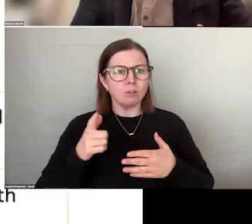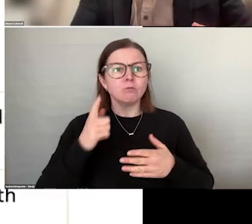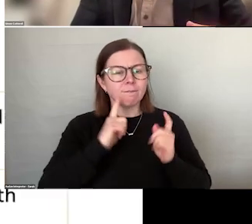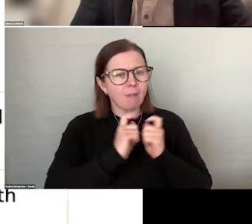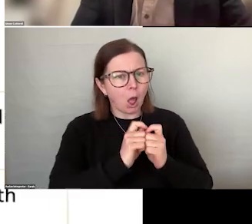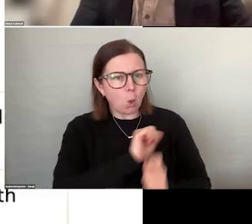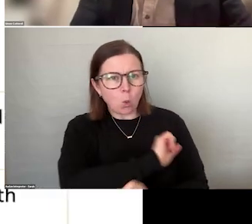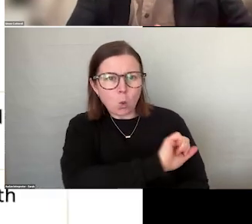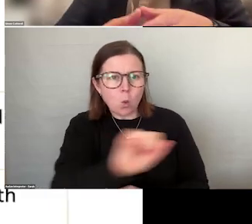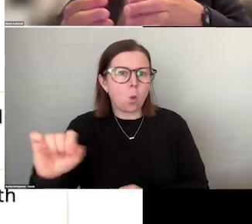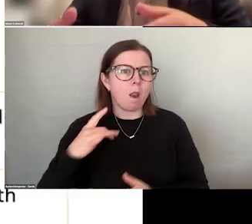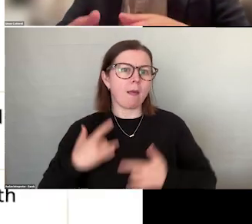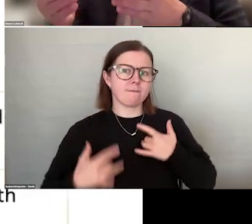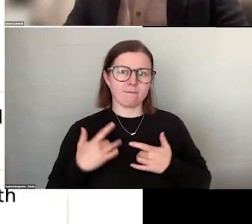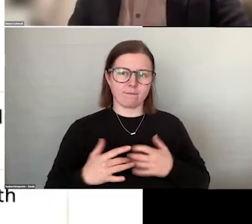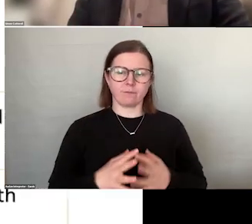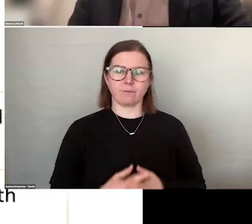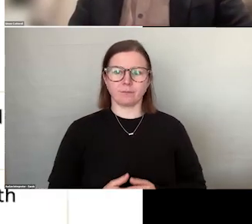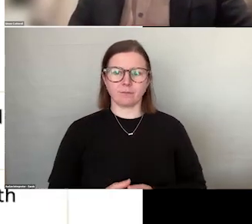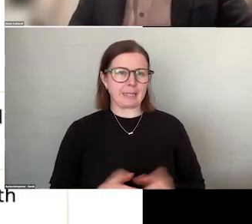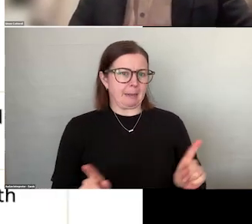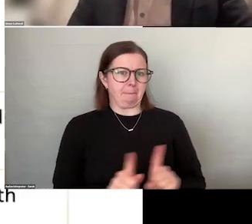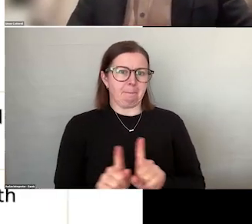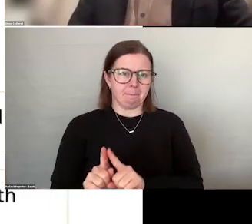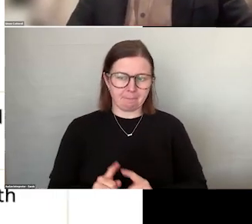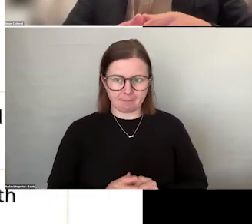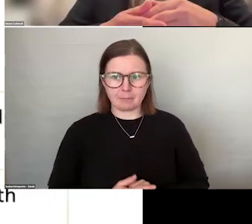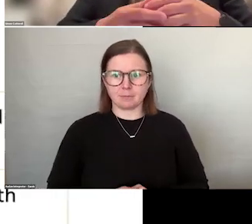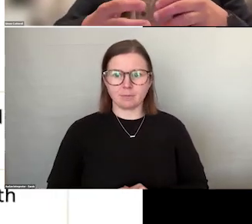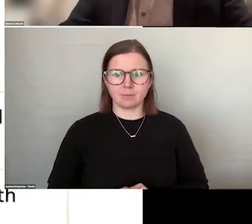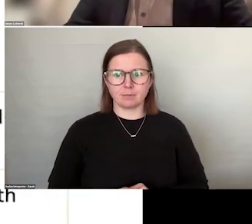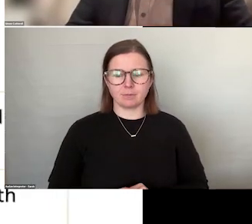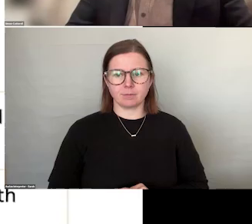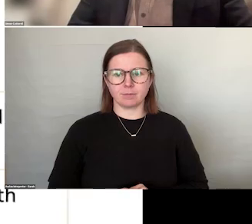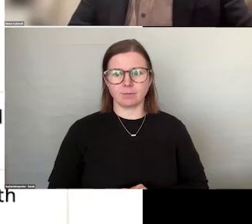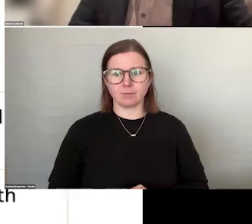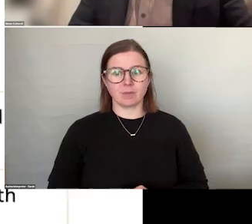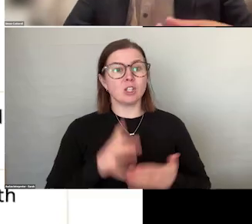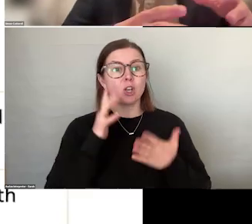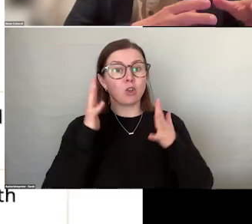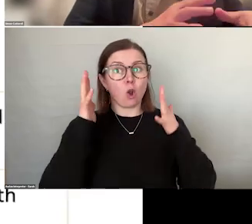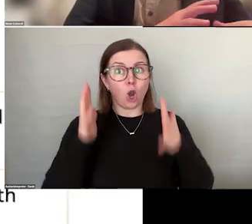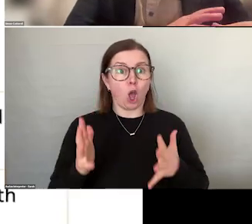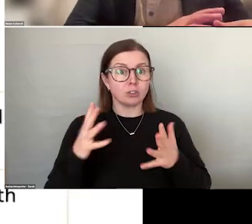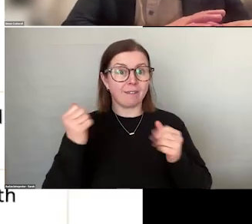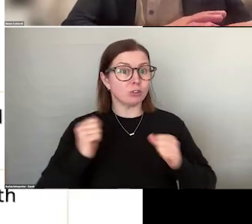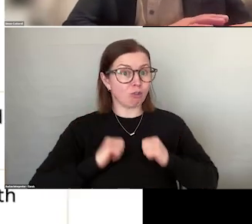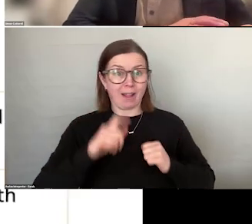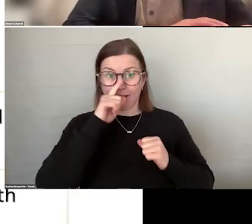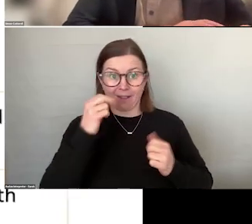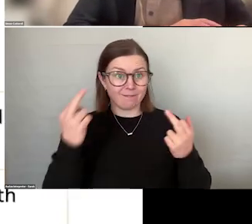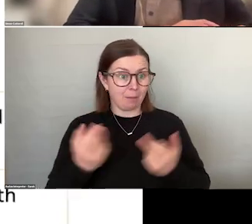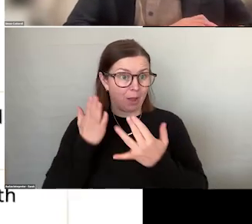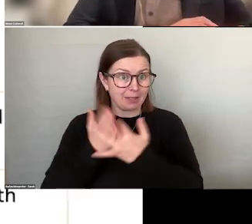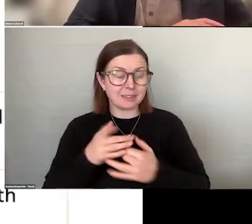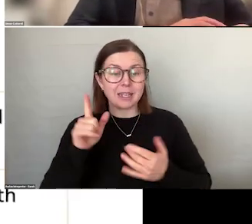contributions that are the same. So lots of training is available. The centre